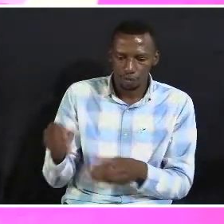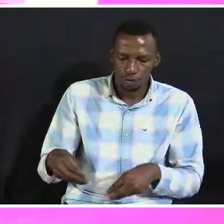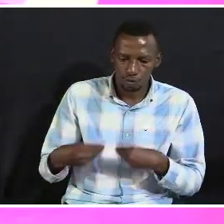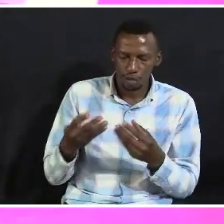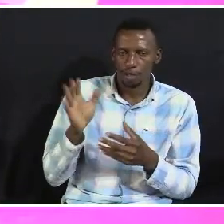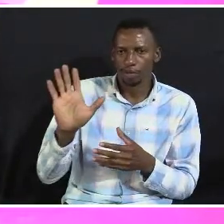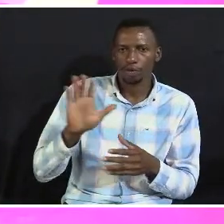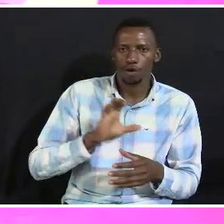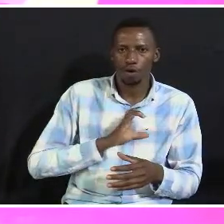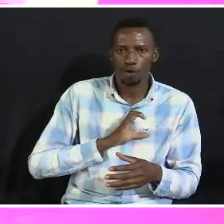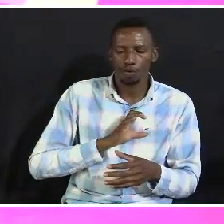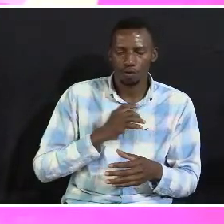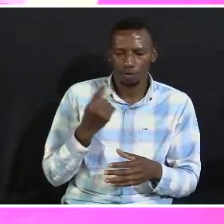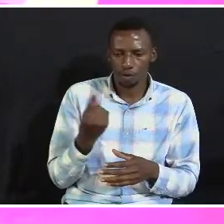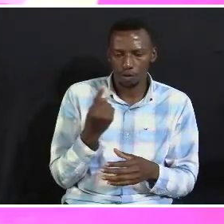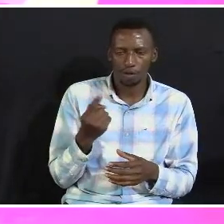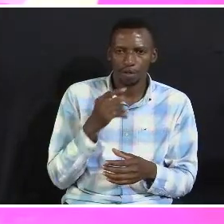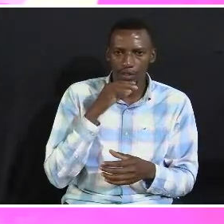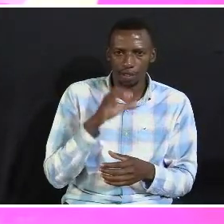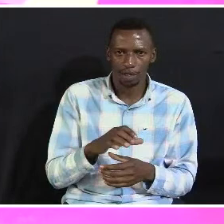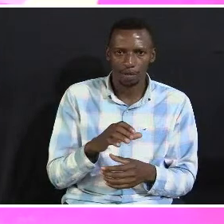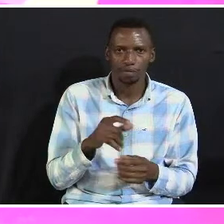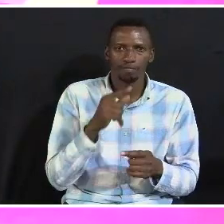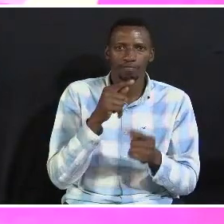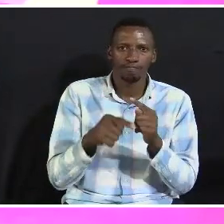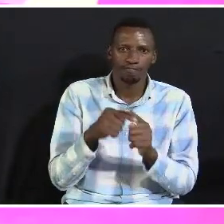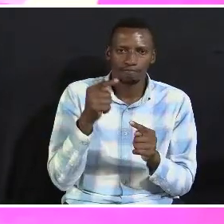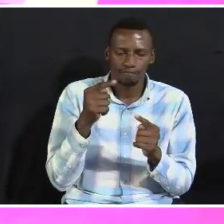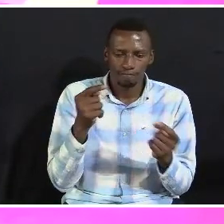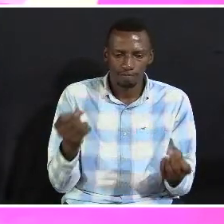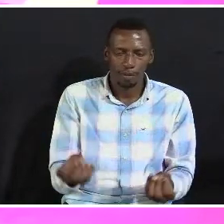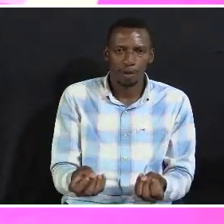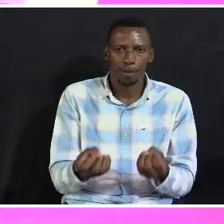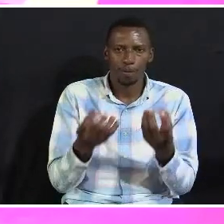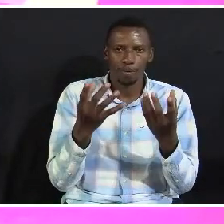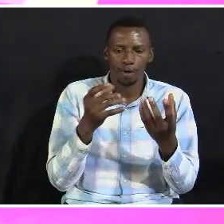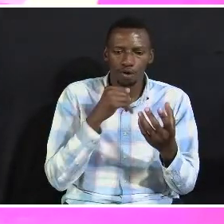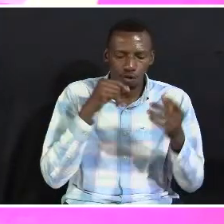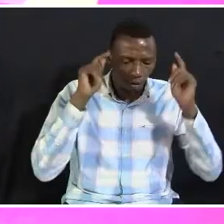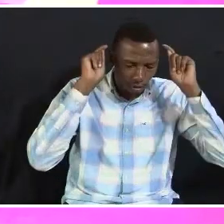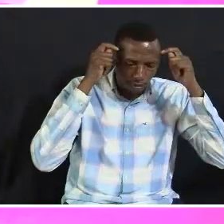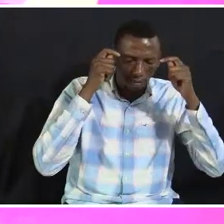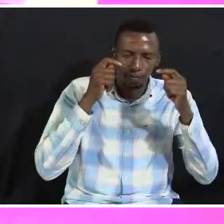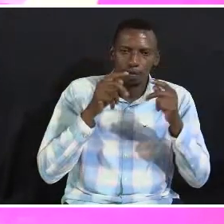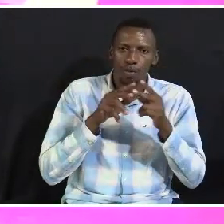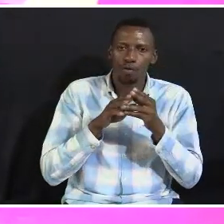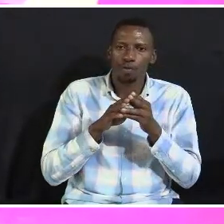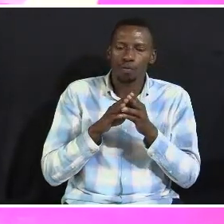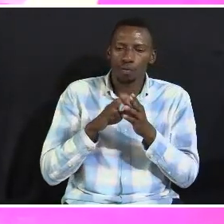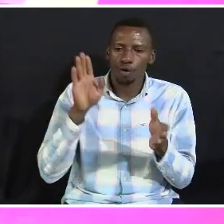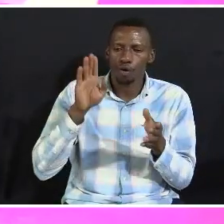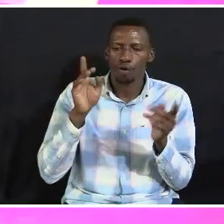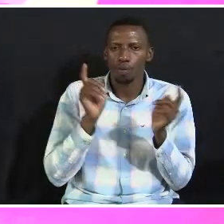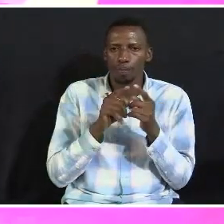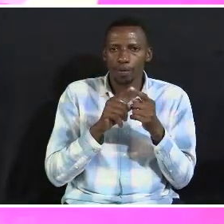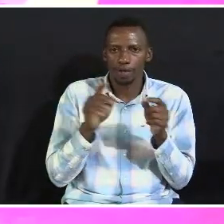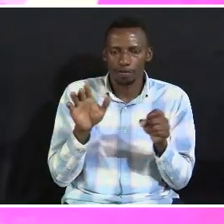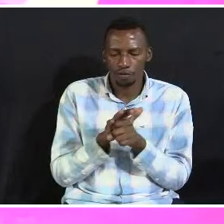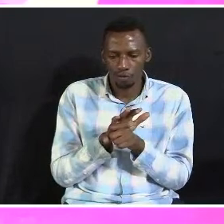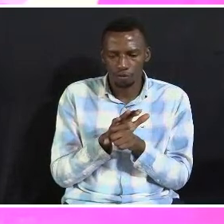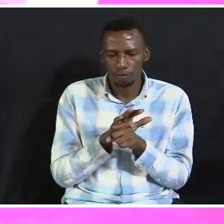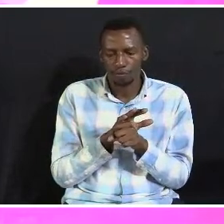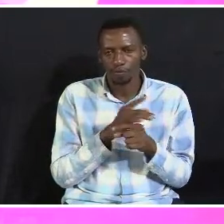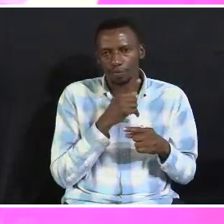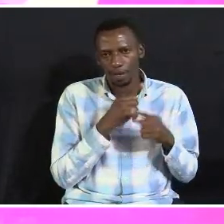a burnt offering instead of a lamb was the most painful experience ever witnessed by a human being.